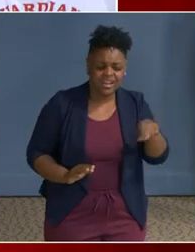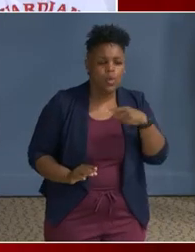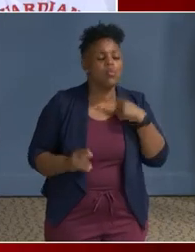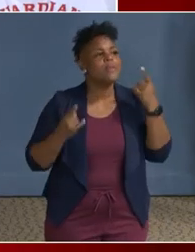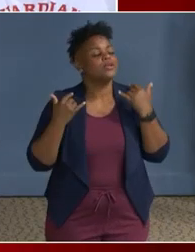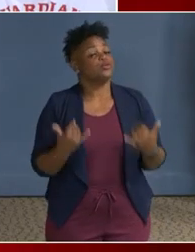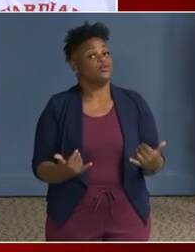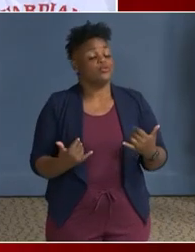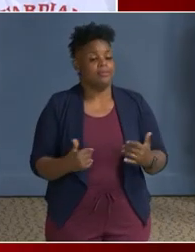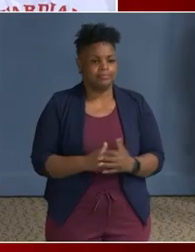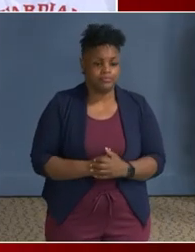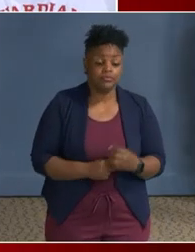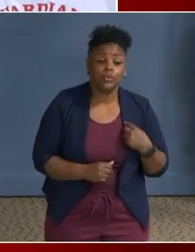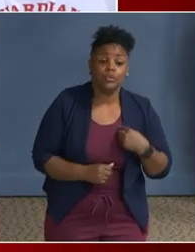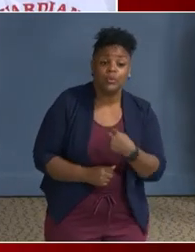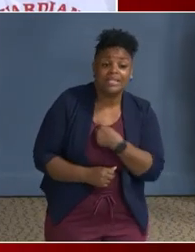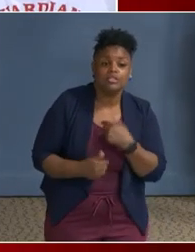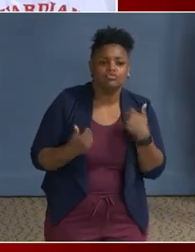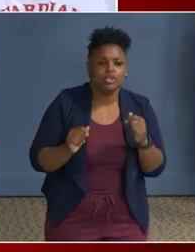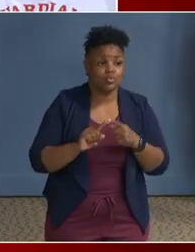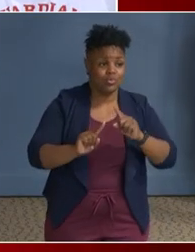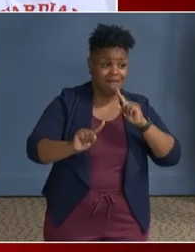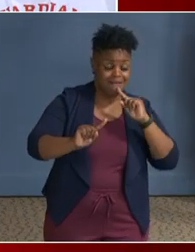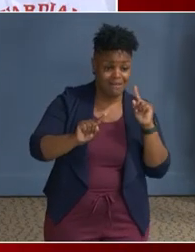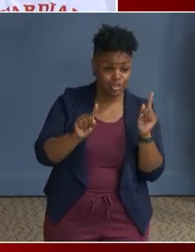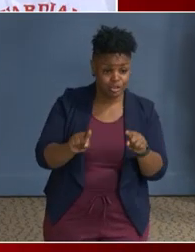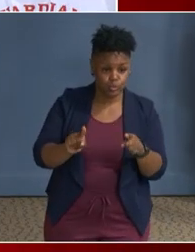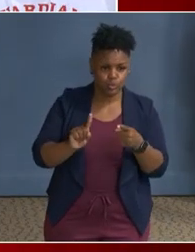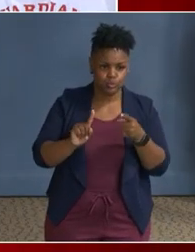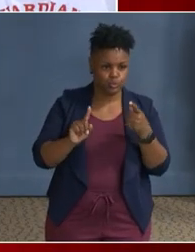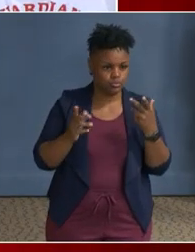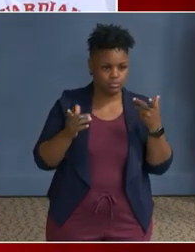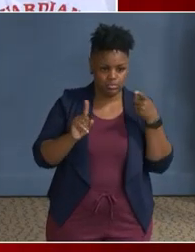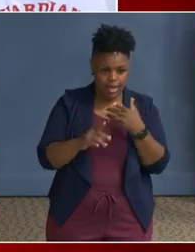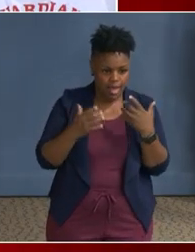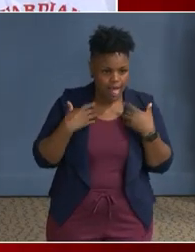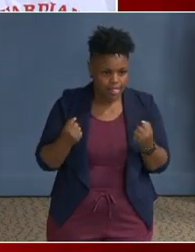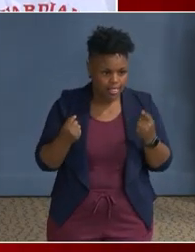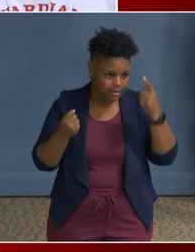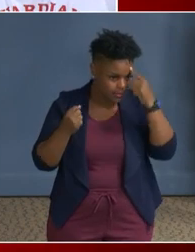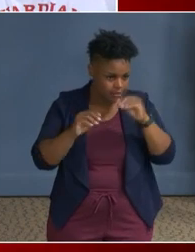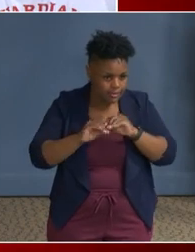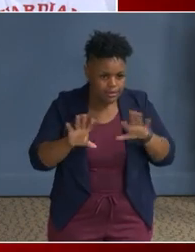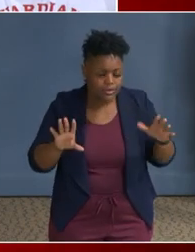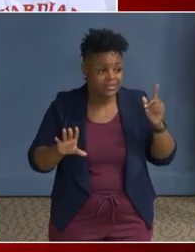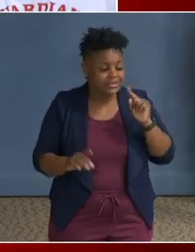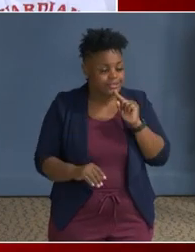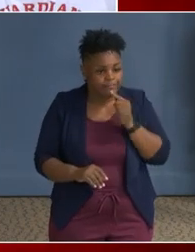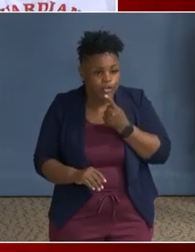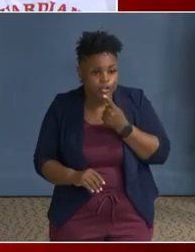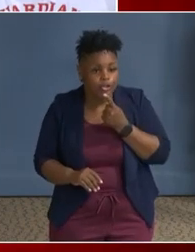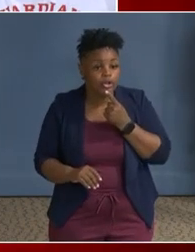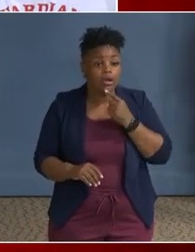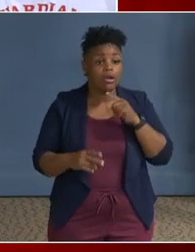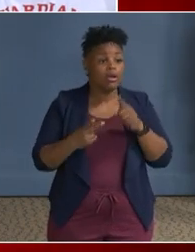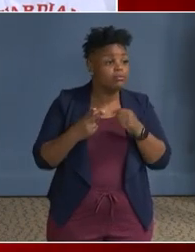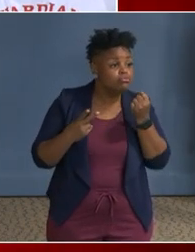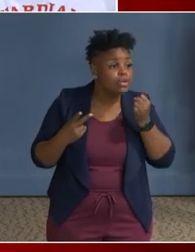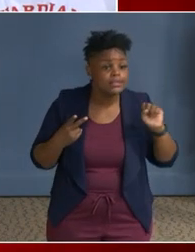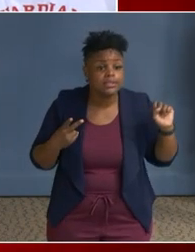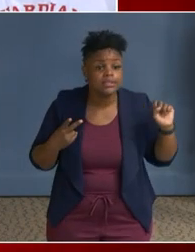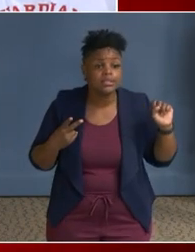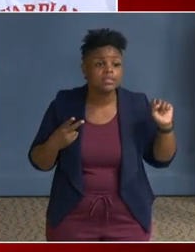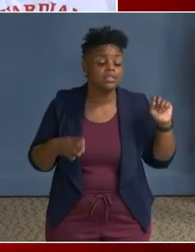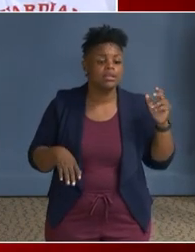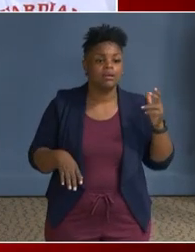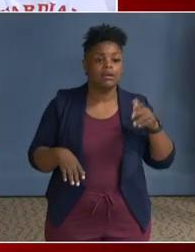with a response to a health pandemic, to demonstrations brought on by outrage